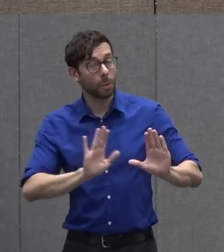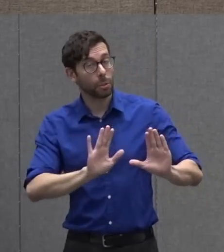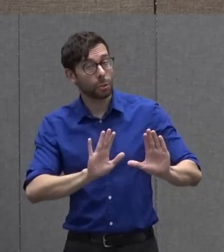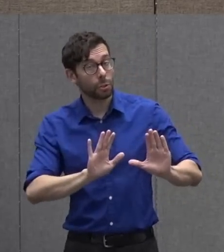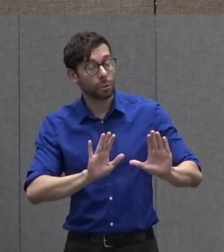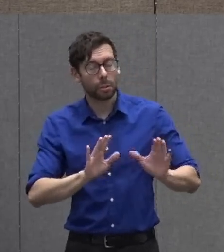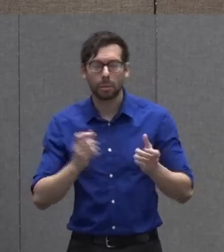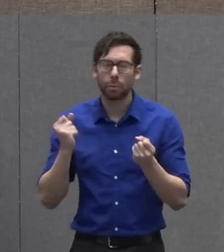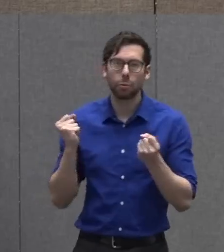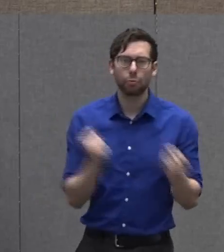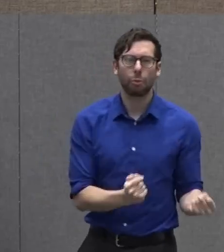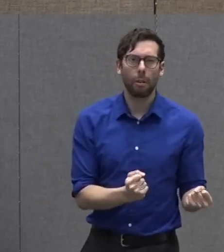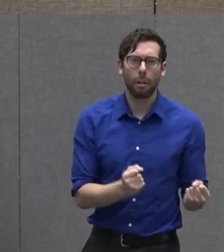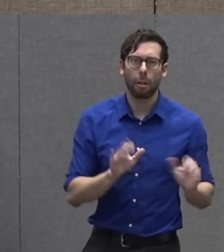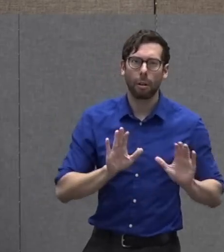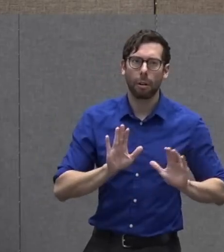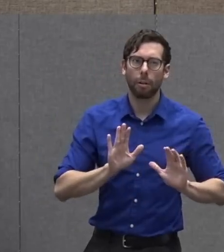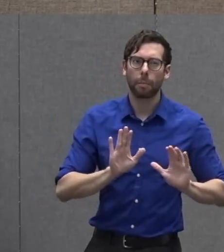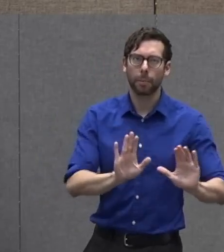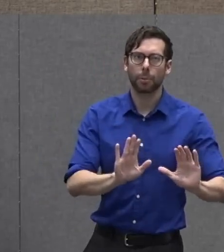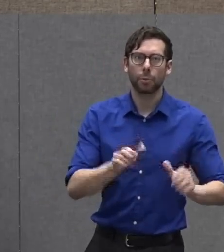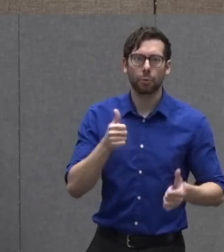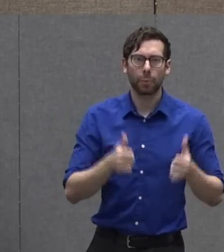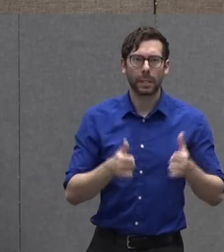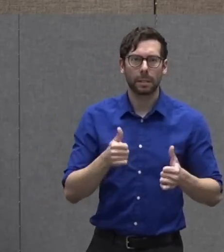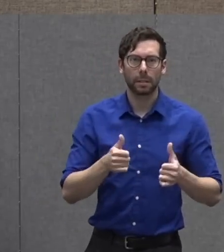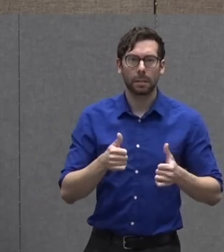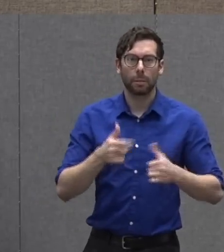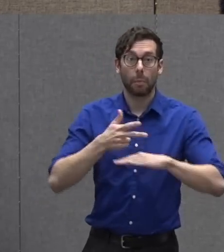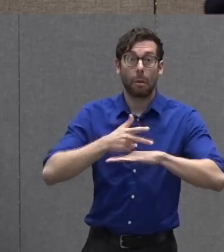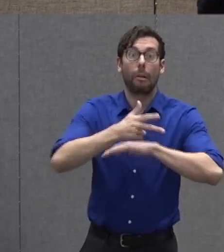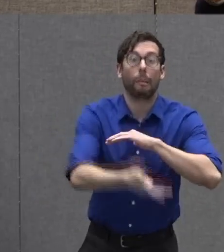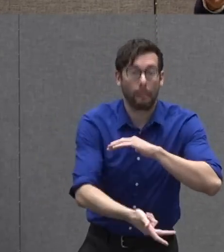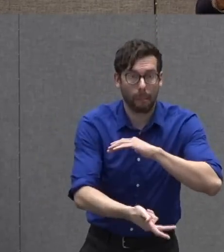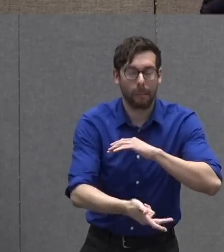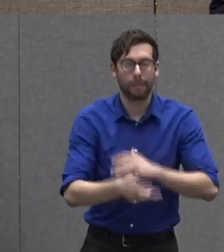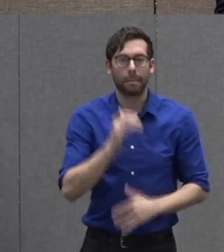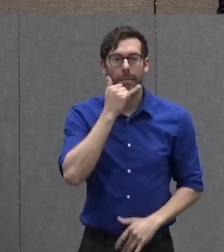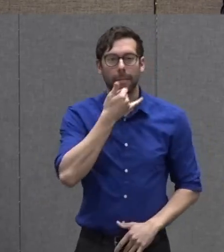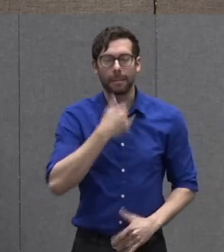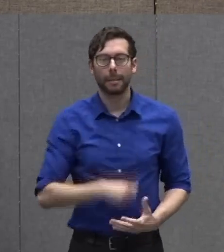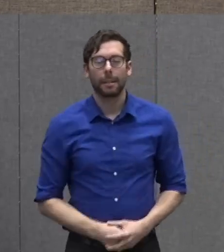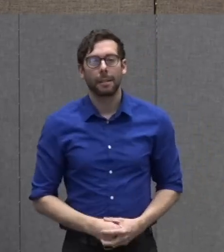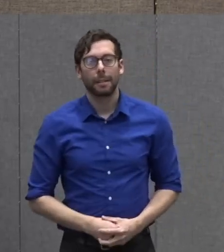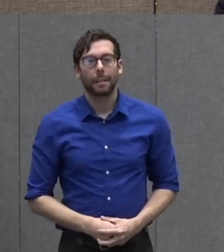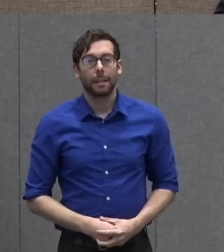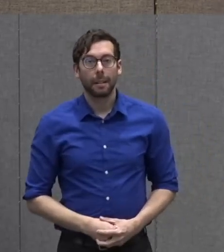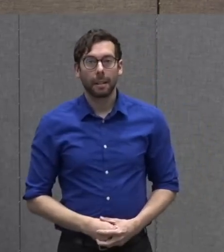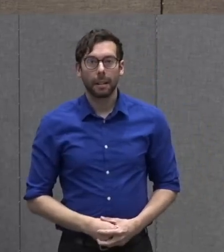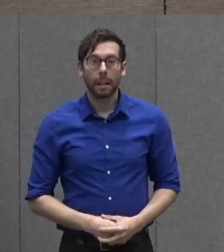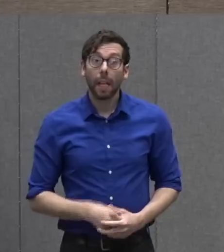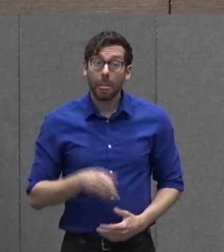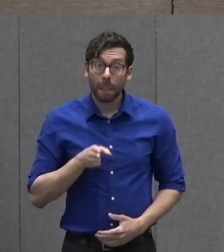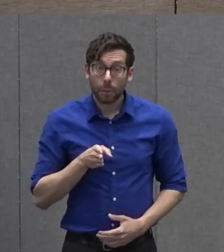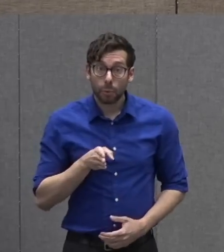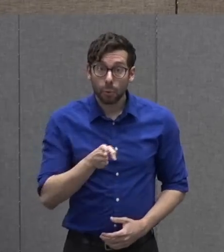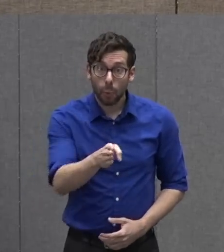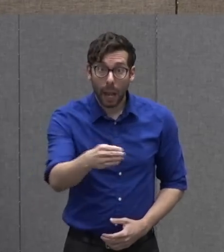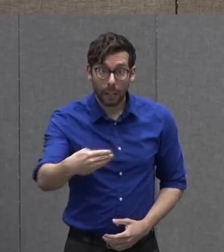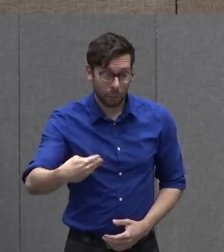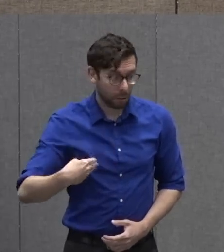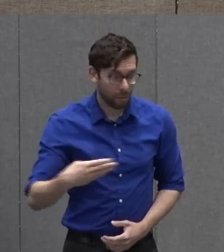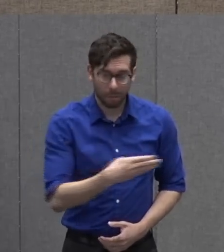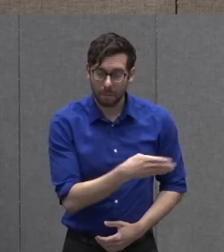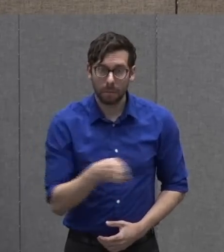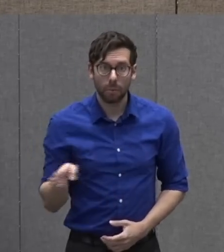or a hard push? And there went my car. So think about those things. And then what direction did my car go? Well, I saw that